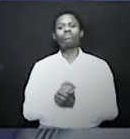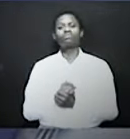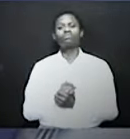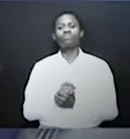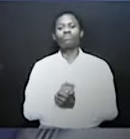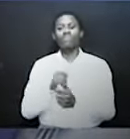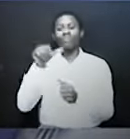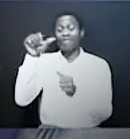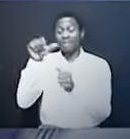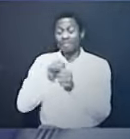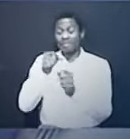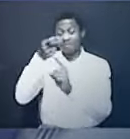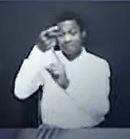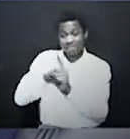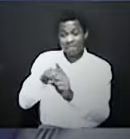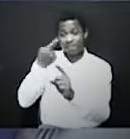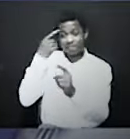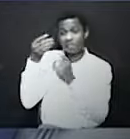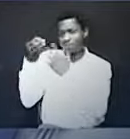Every month is God's